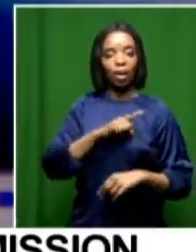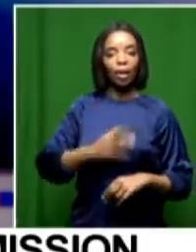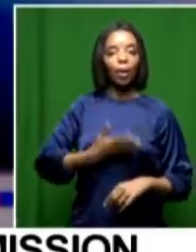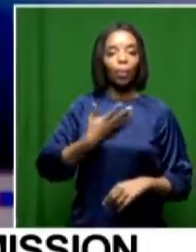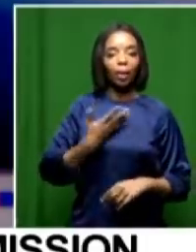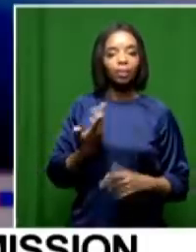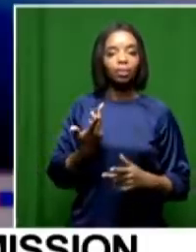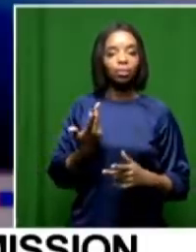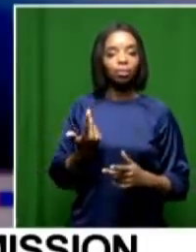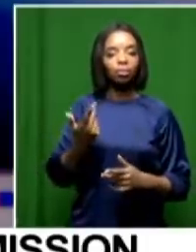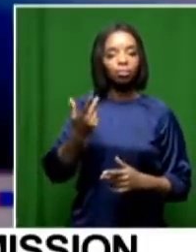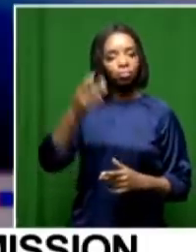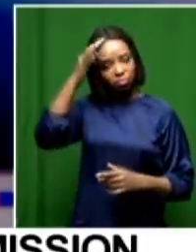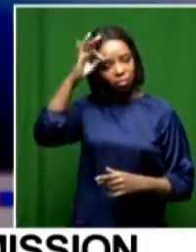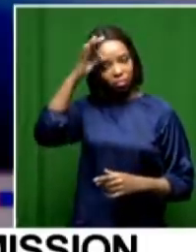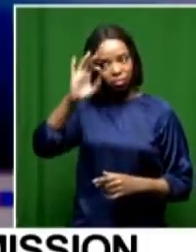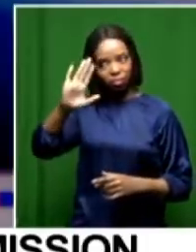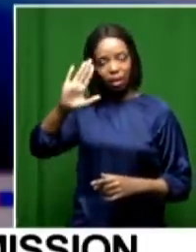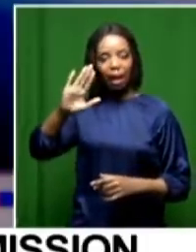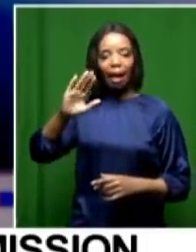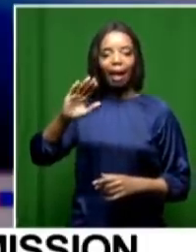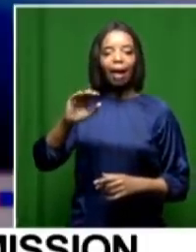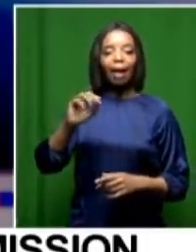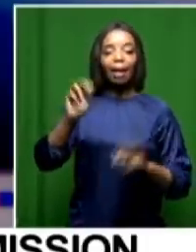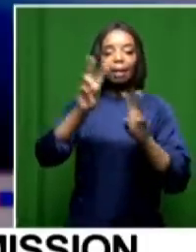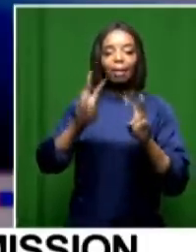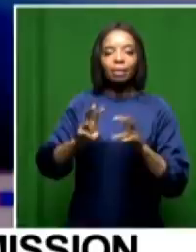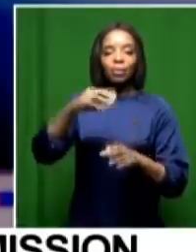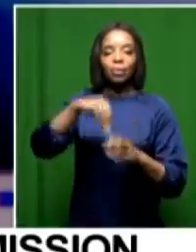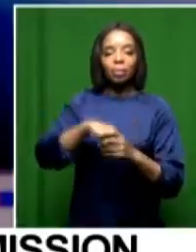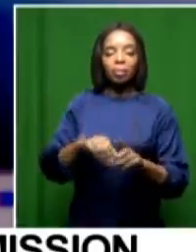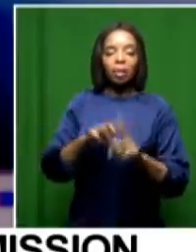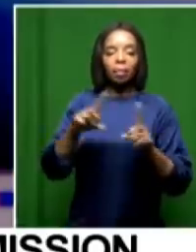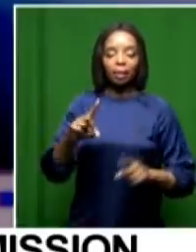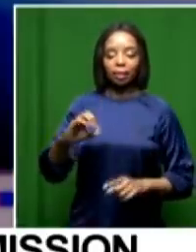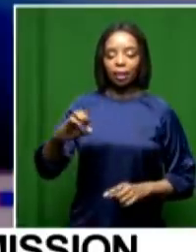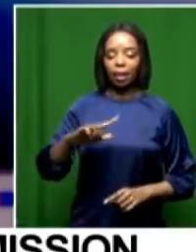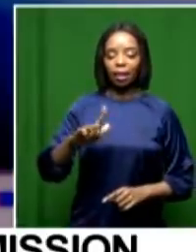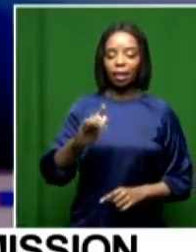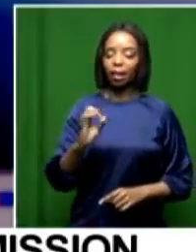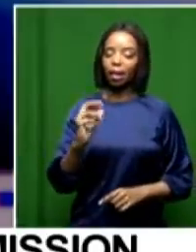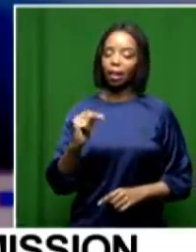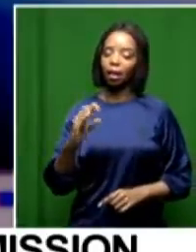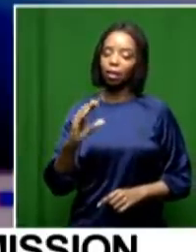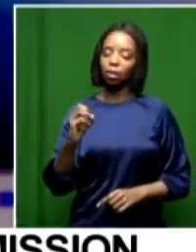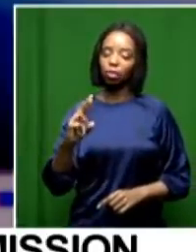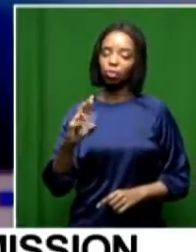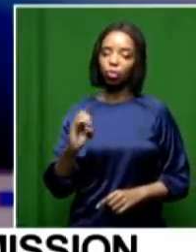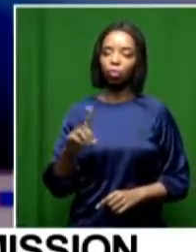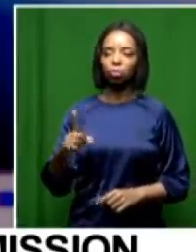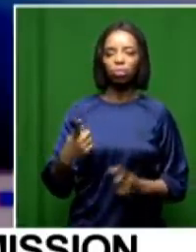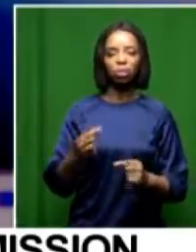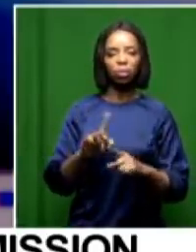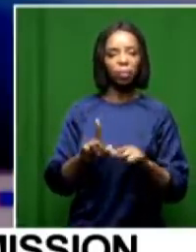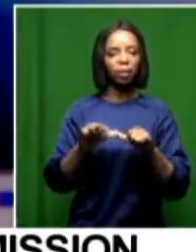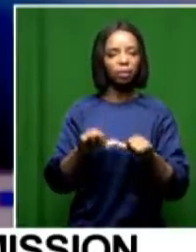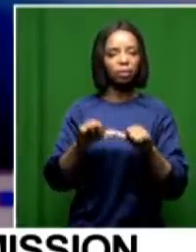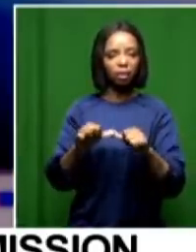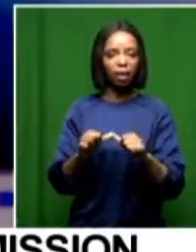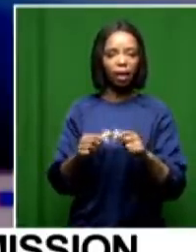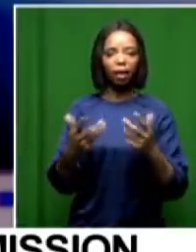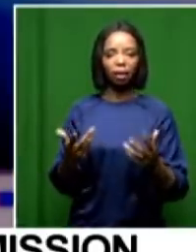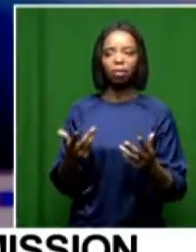state-owned entities and Eskom in particular. And Glencore is well known and well recorded to have been engaging in terrorist negotiation methods